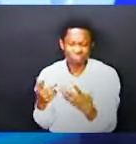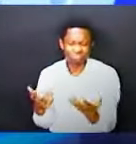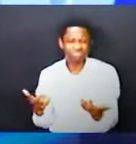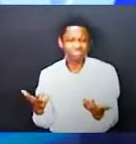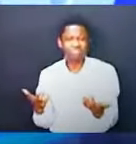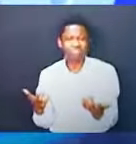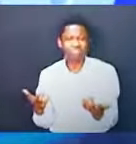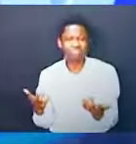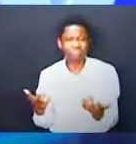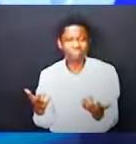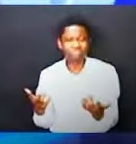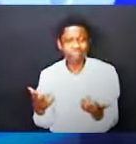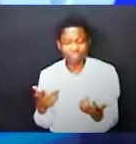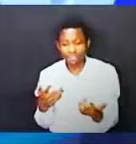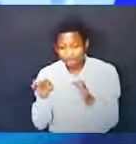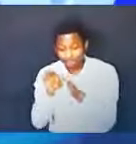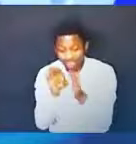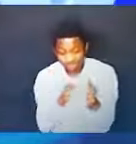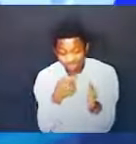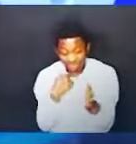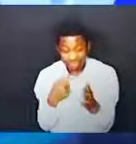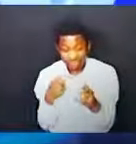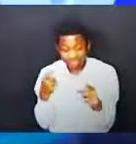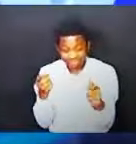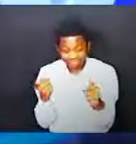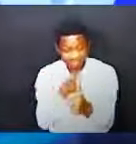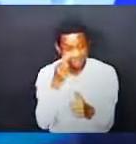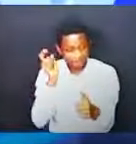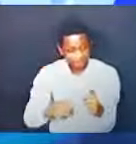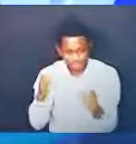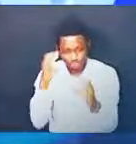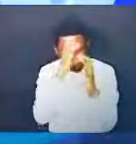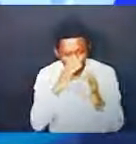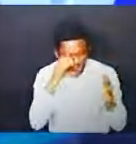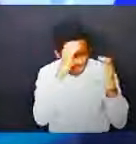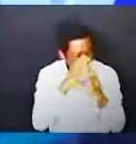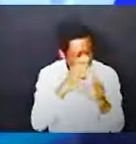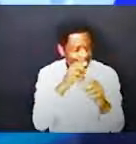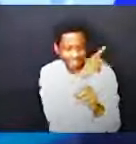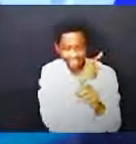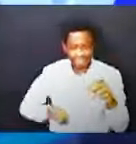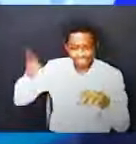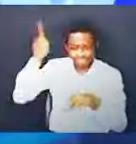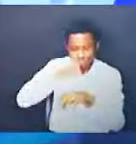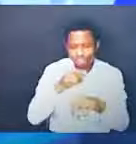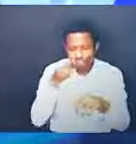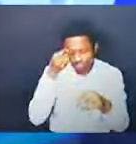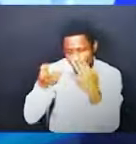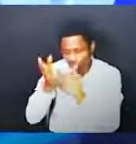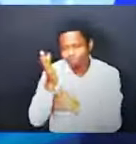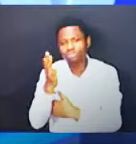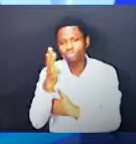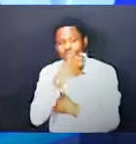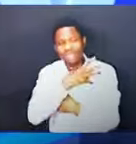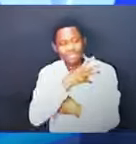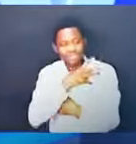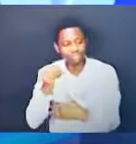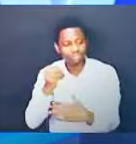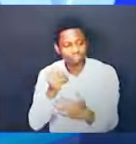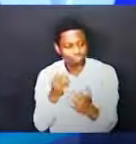God and its righteousness. That righteousness means the principles of the kingdom.